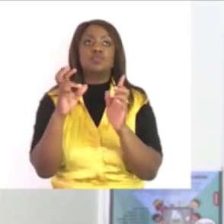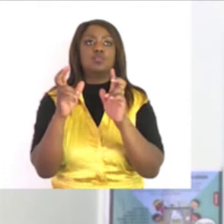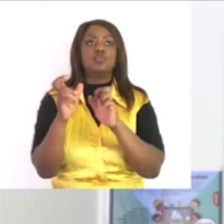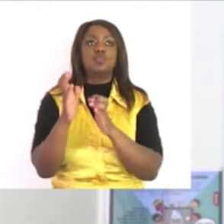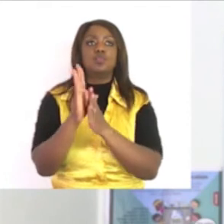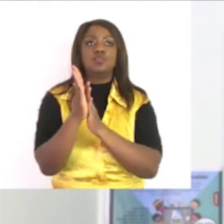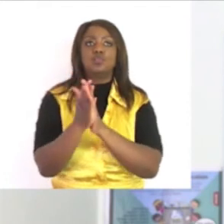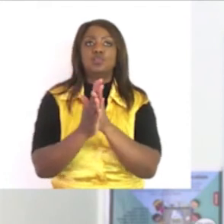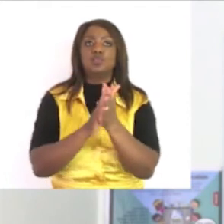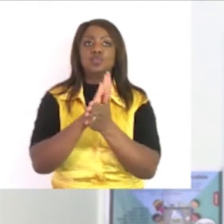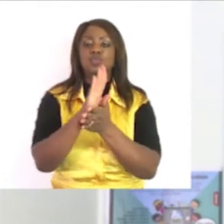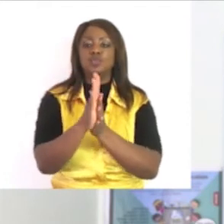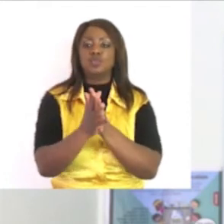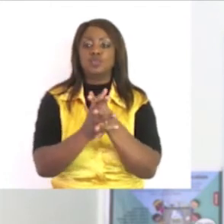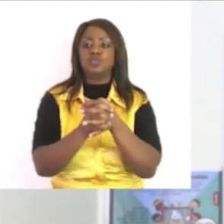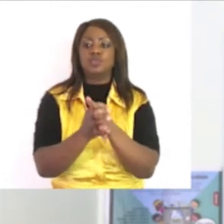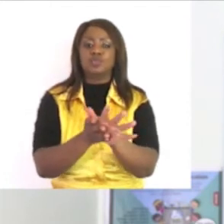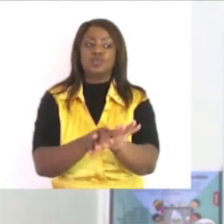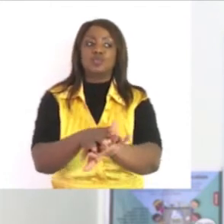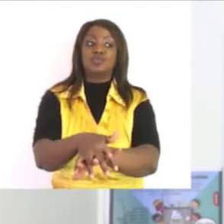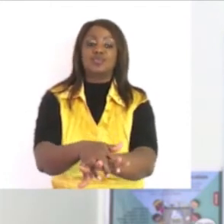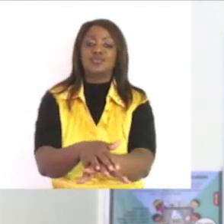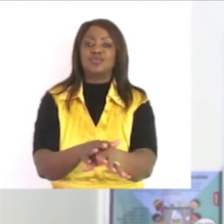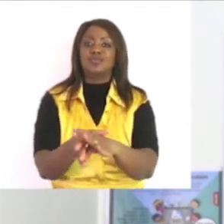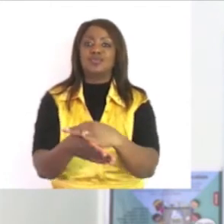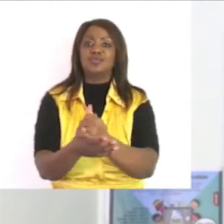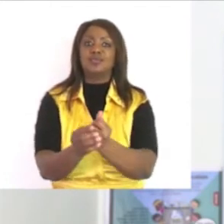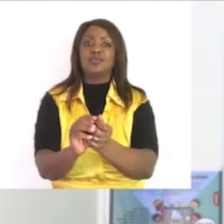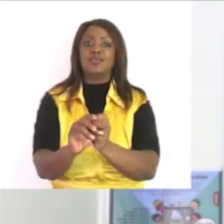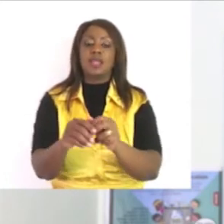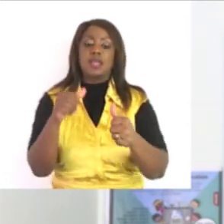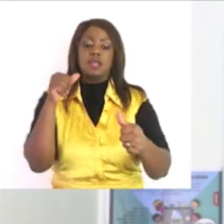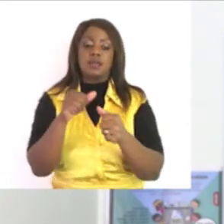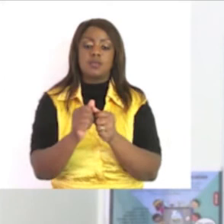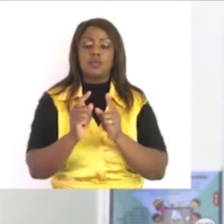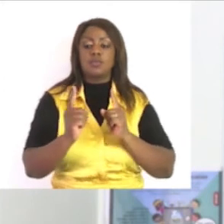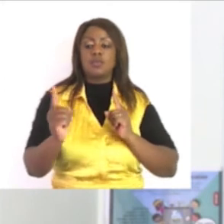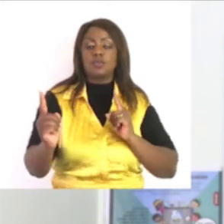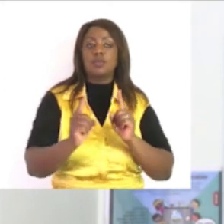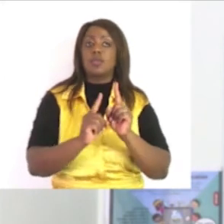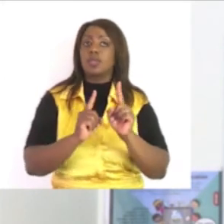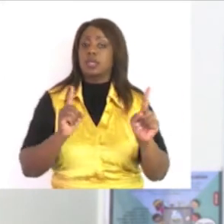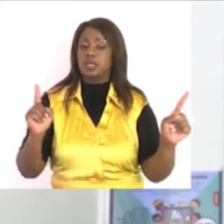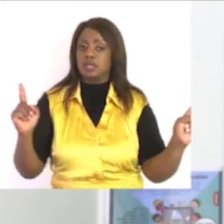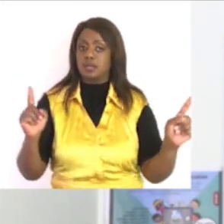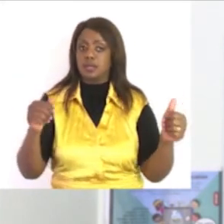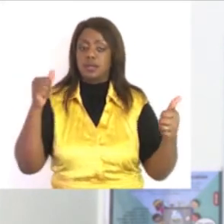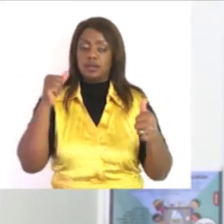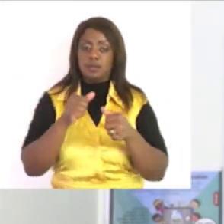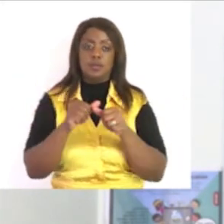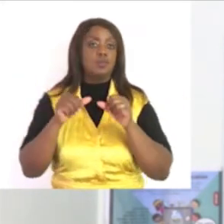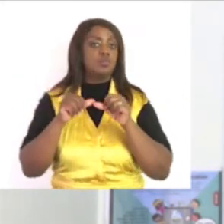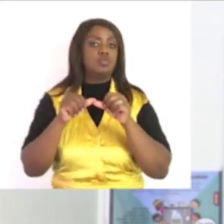Make sure all the parts of your hands are sanitized. Keep the social distance by stretching out,